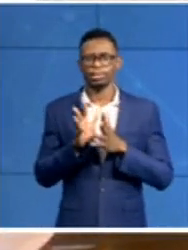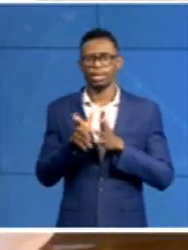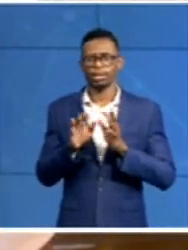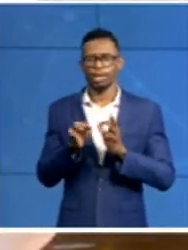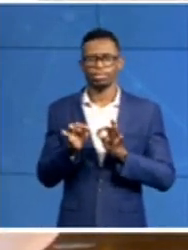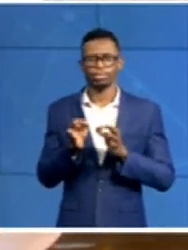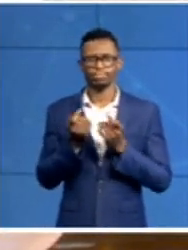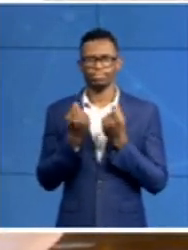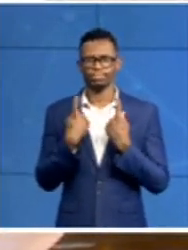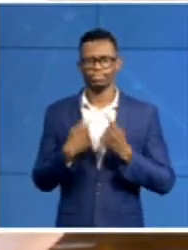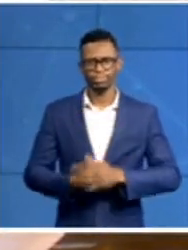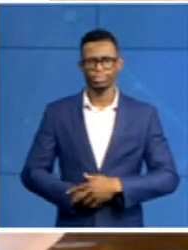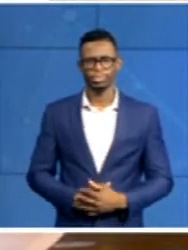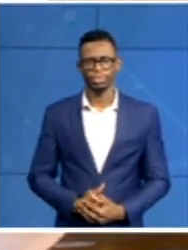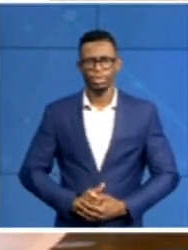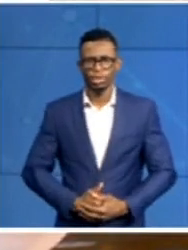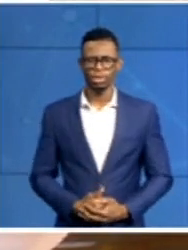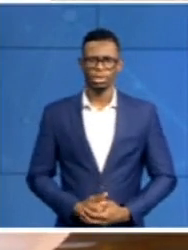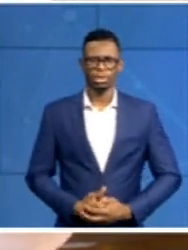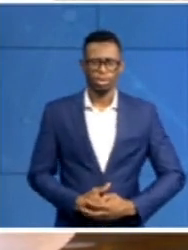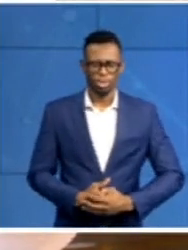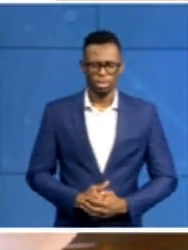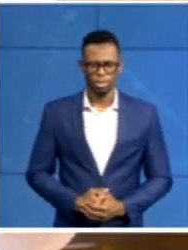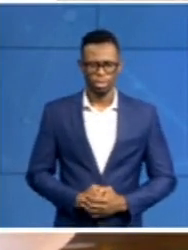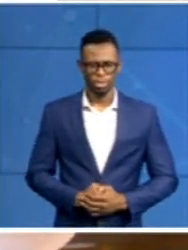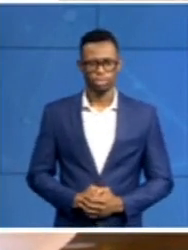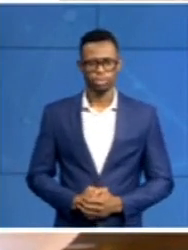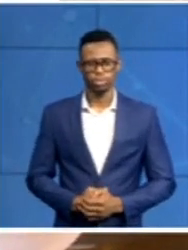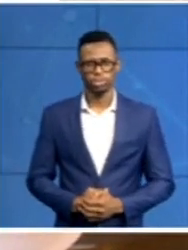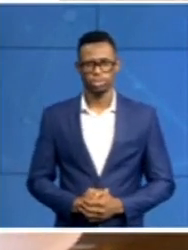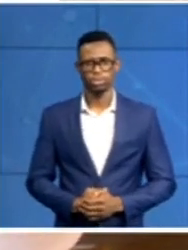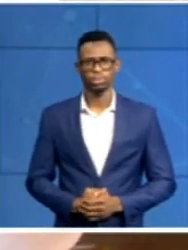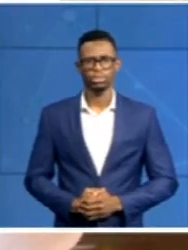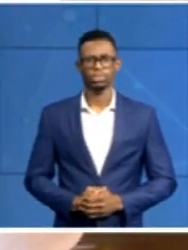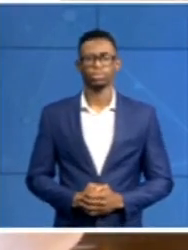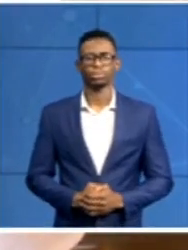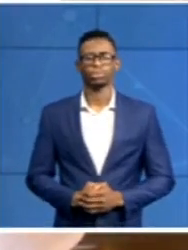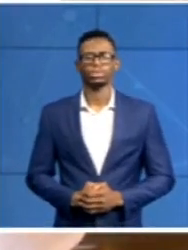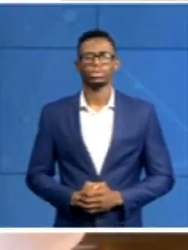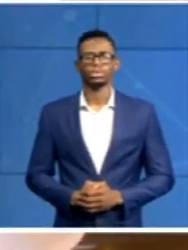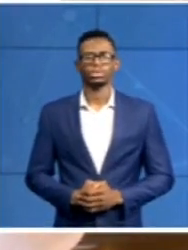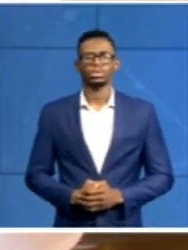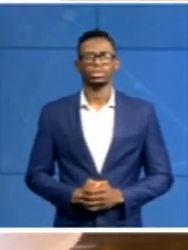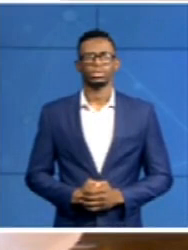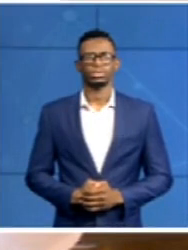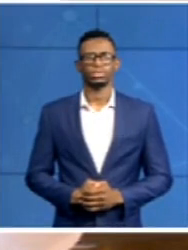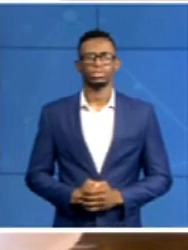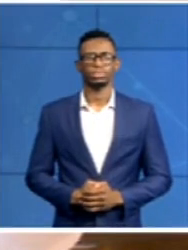nne ndori ndandikombera aite mando nena vana vangakona wana zvithu zvonanga ne pastor community